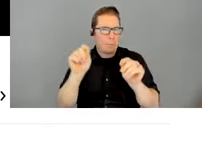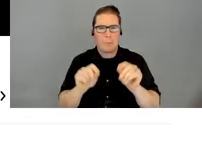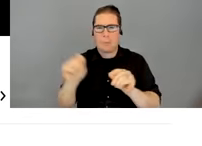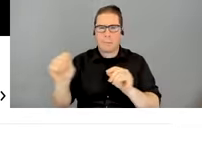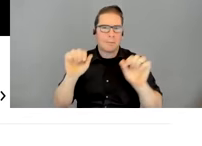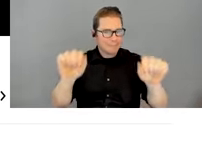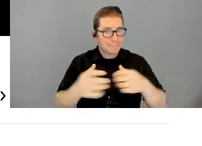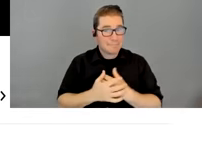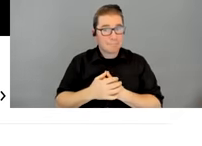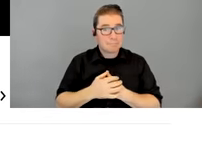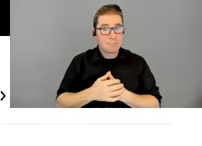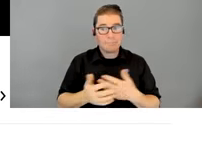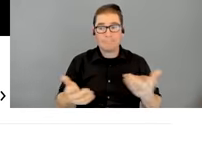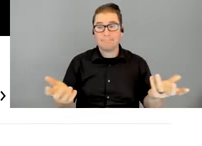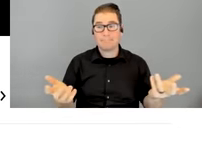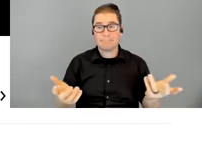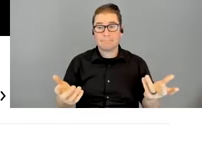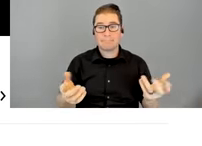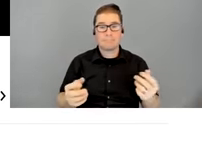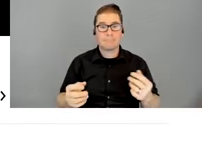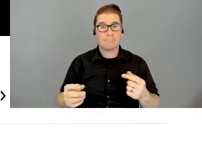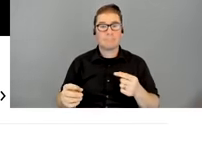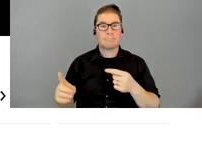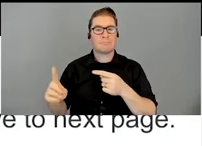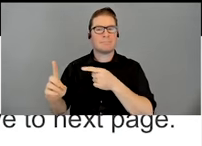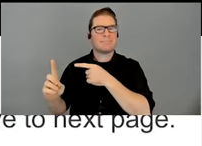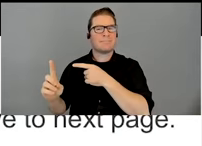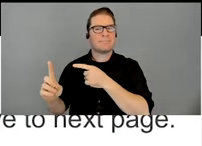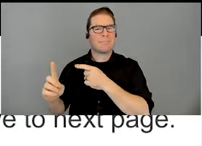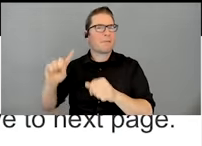Anything that can make things better, I love that.